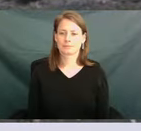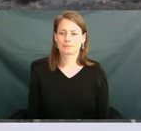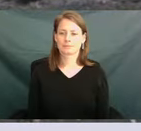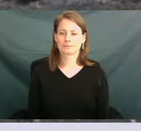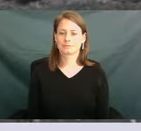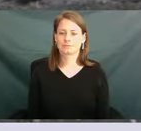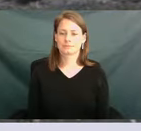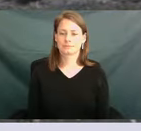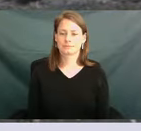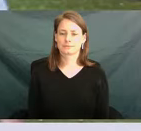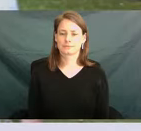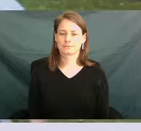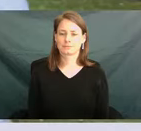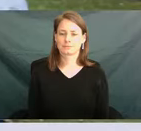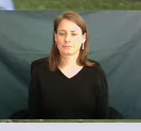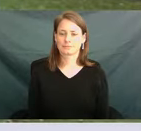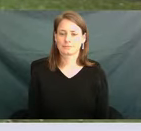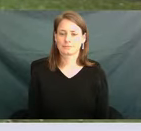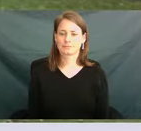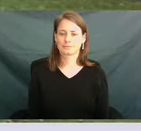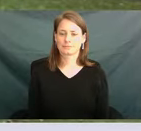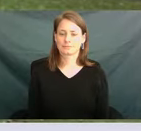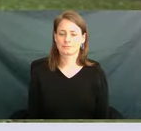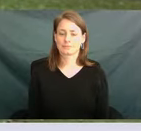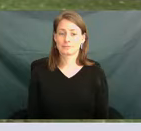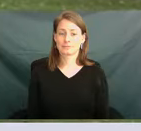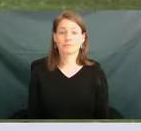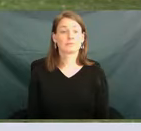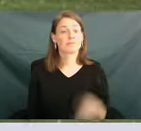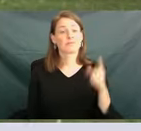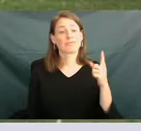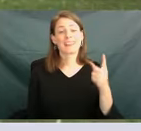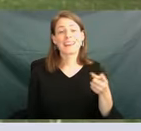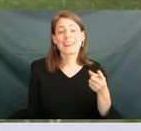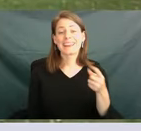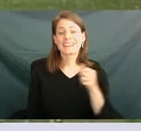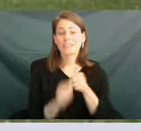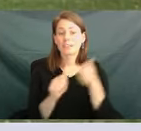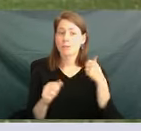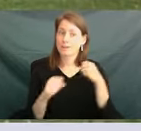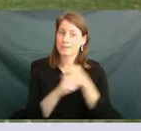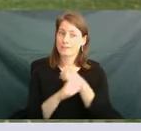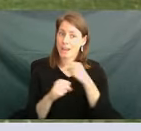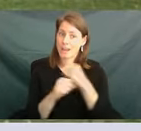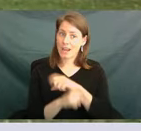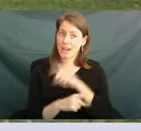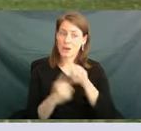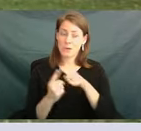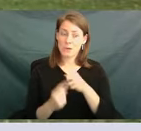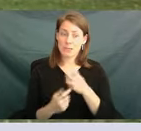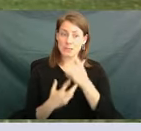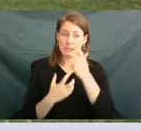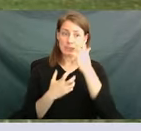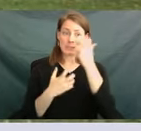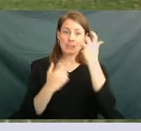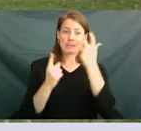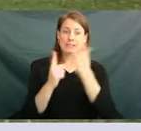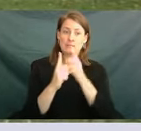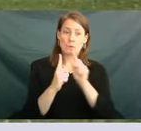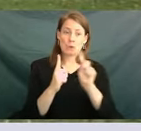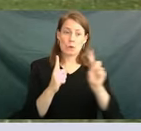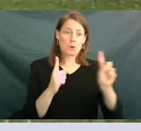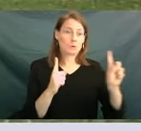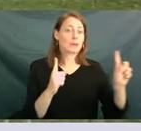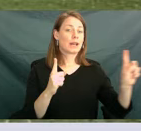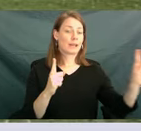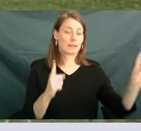He's walking away from like fights when people are trying to. He keeps on walking away. Well, it's